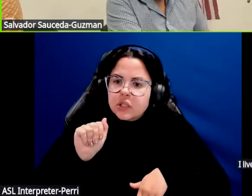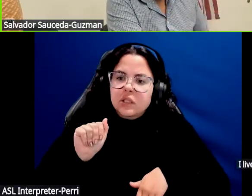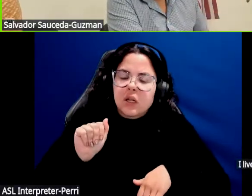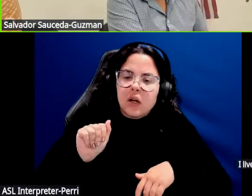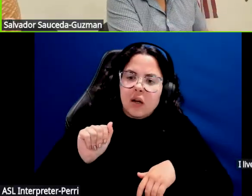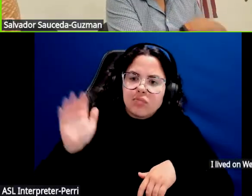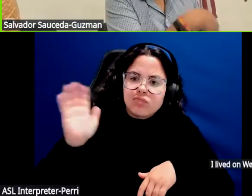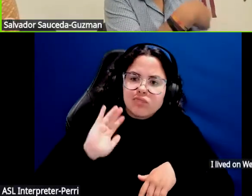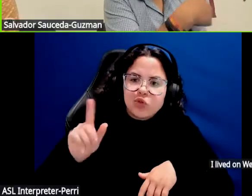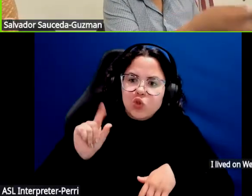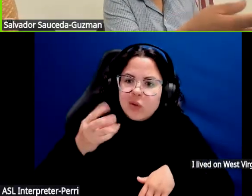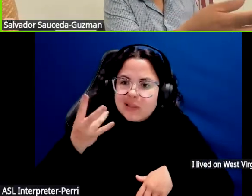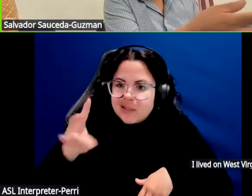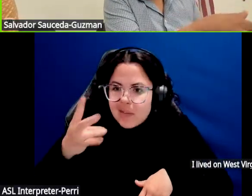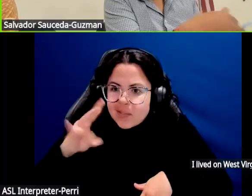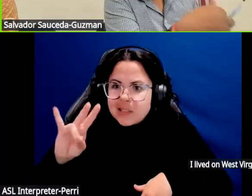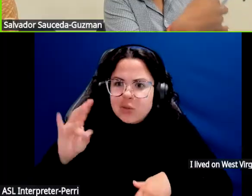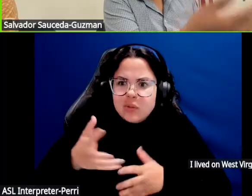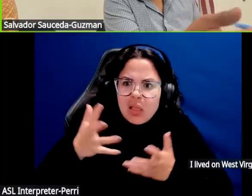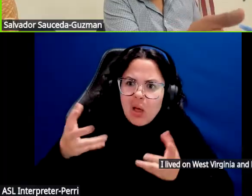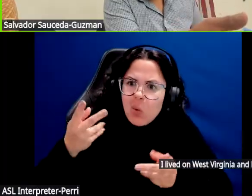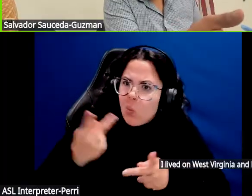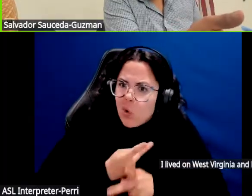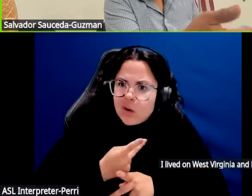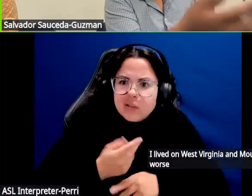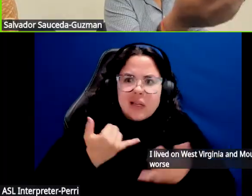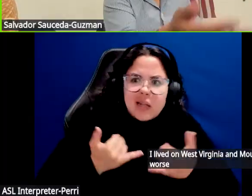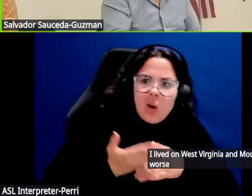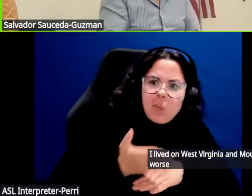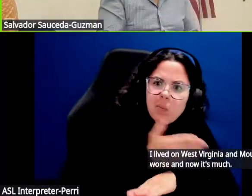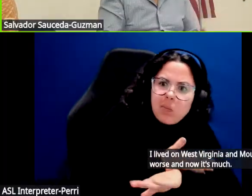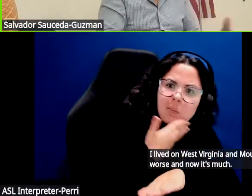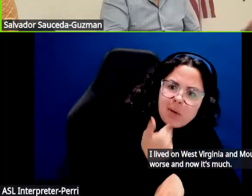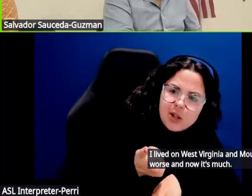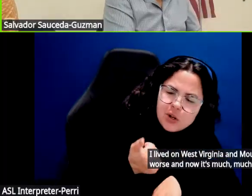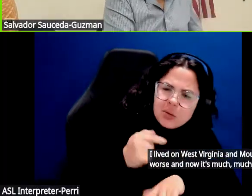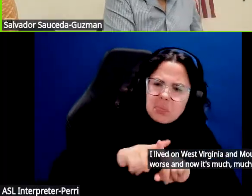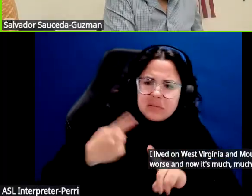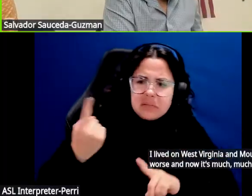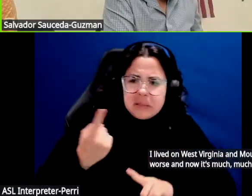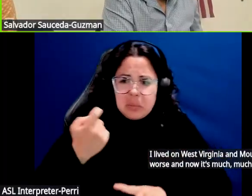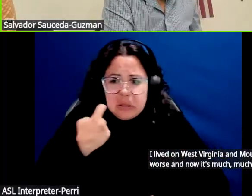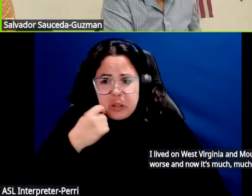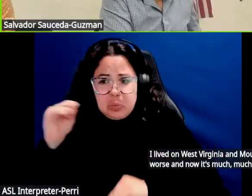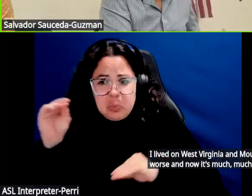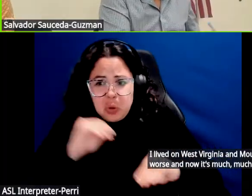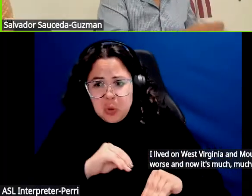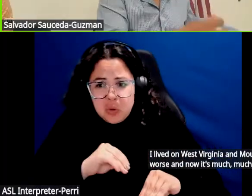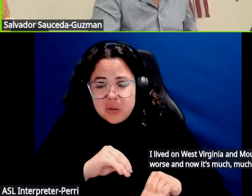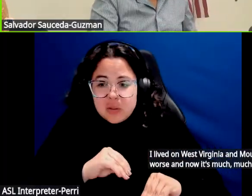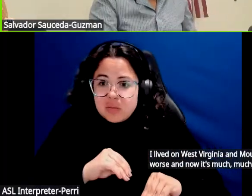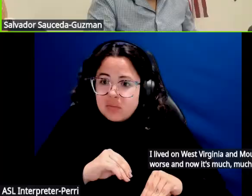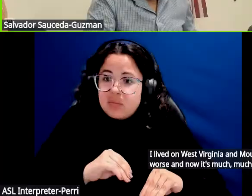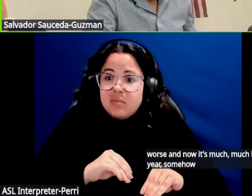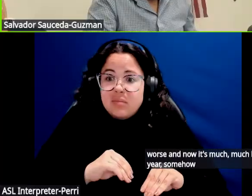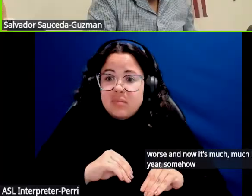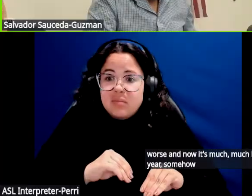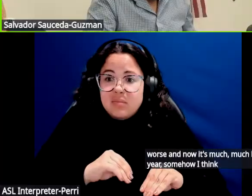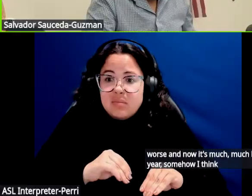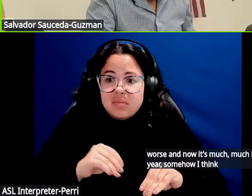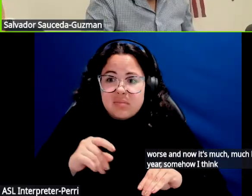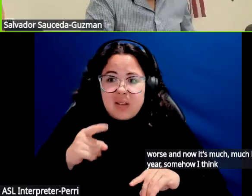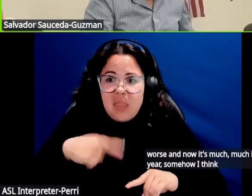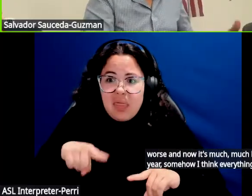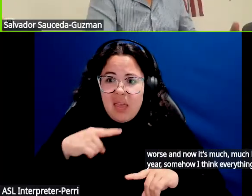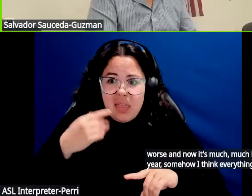in 2017, and it was much, much worse, and now it's much, much better. But someone that just moved in the last year, somehow they think everything's